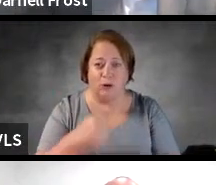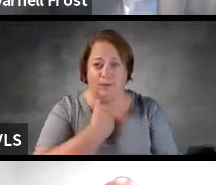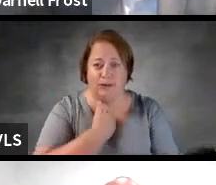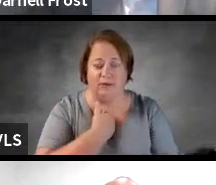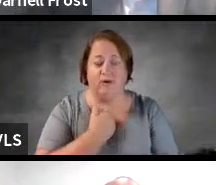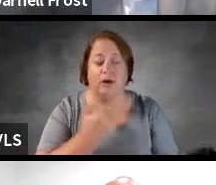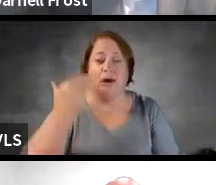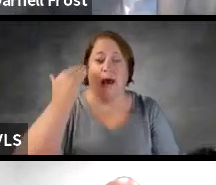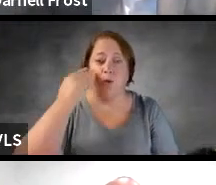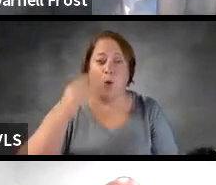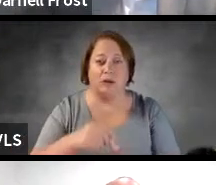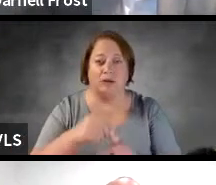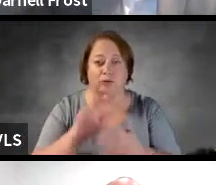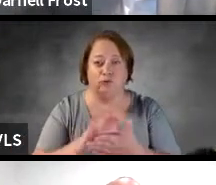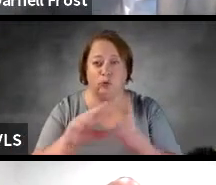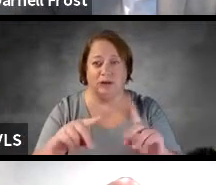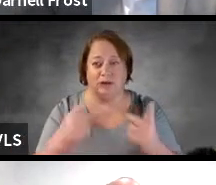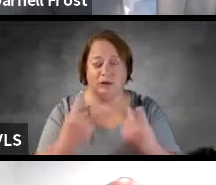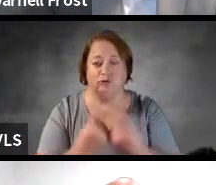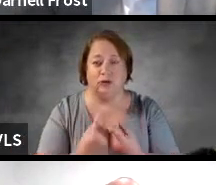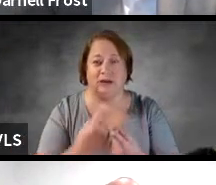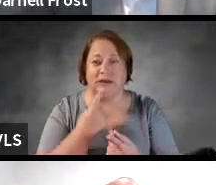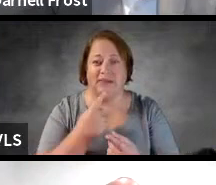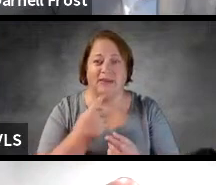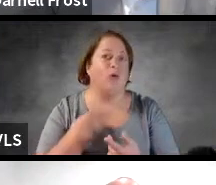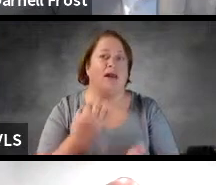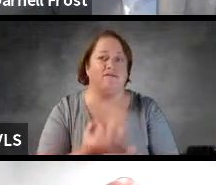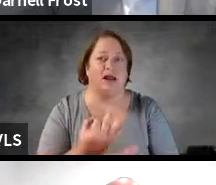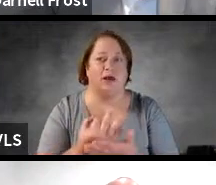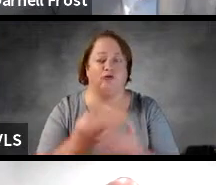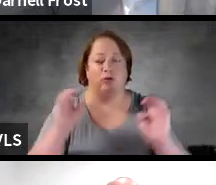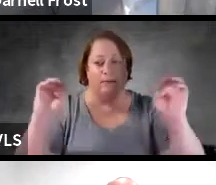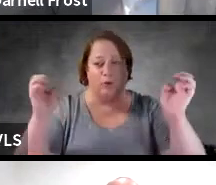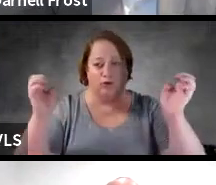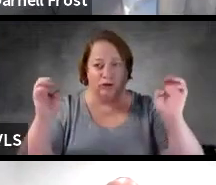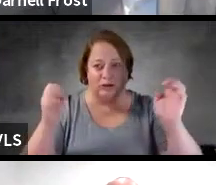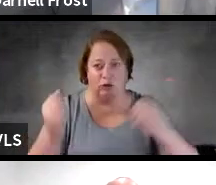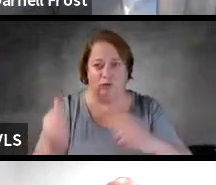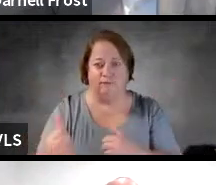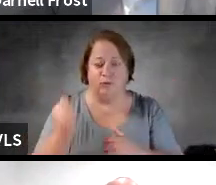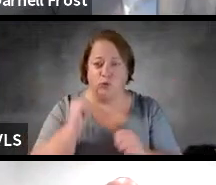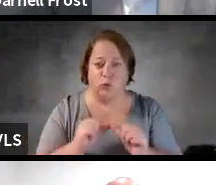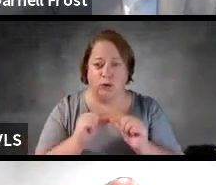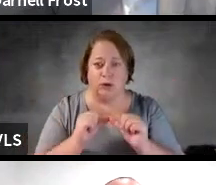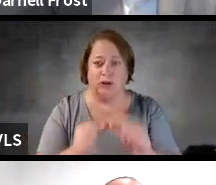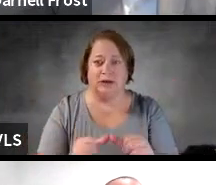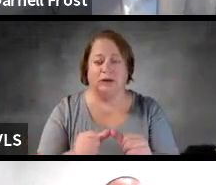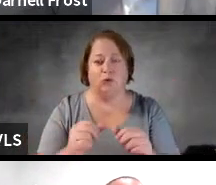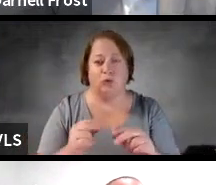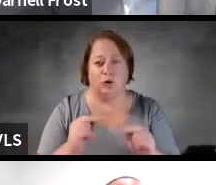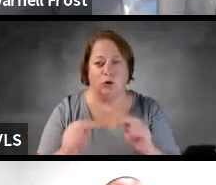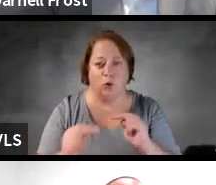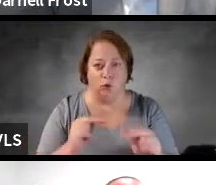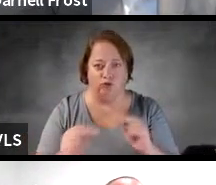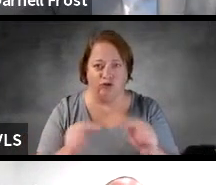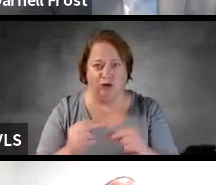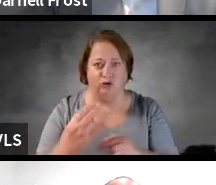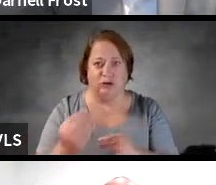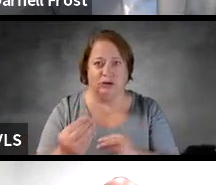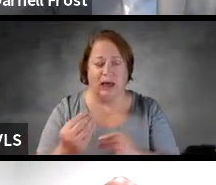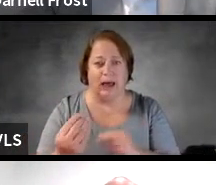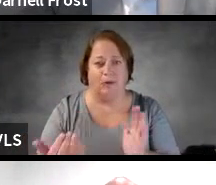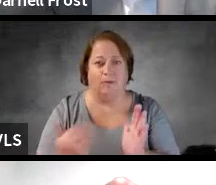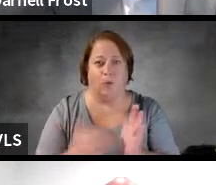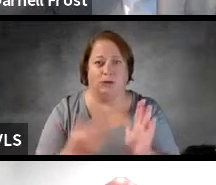Special School District has maintained that they were in a financial emergency, refused to continue negotiations, and imposed